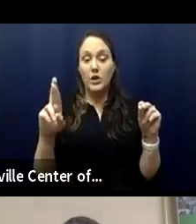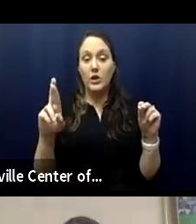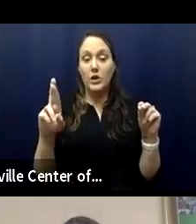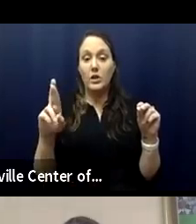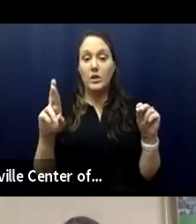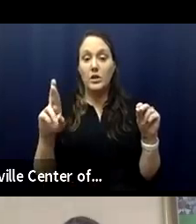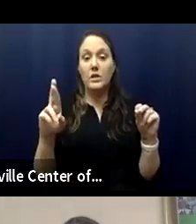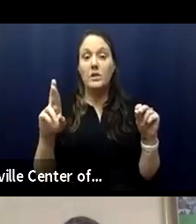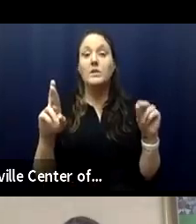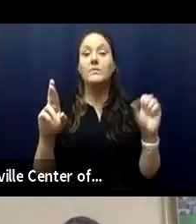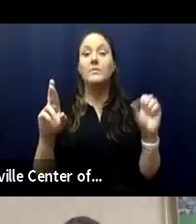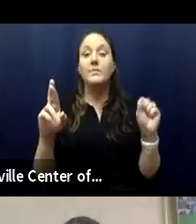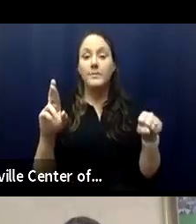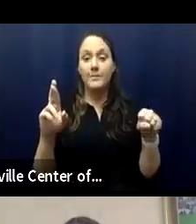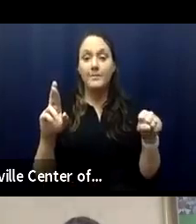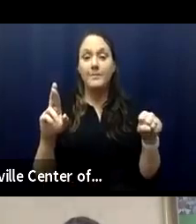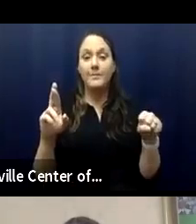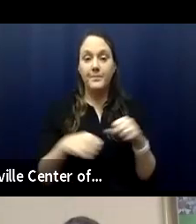Yes.